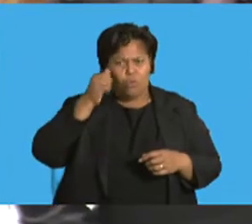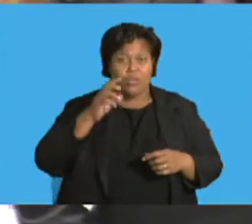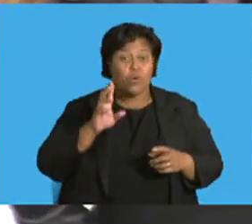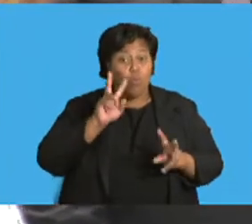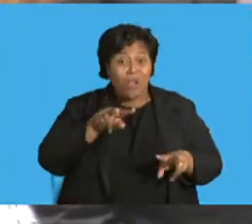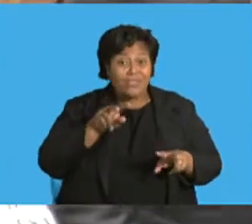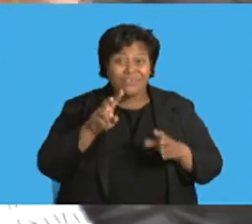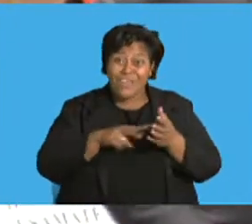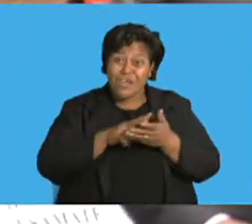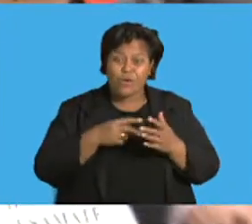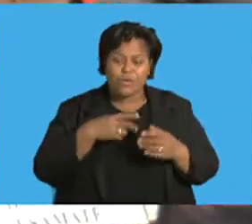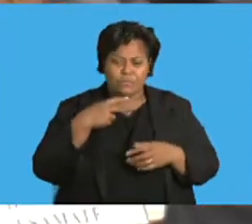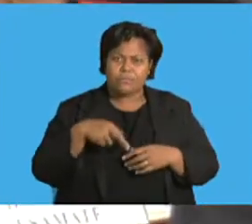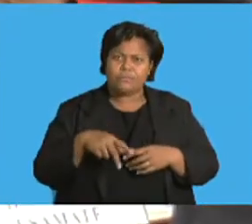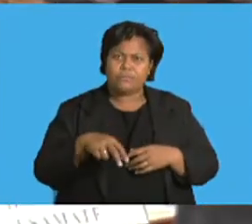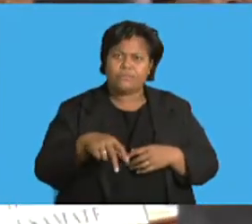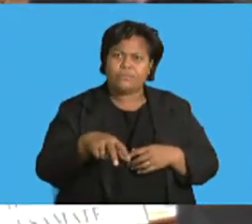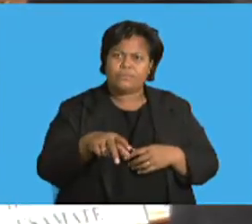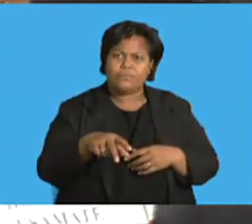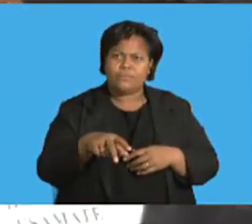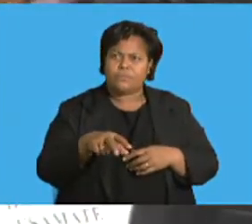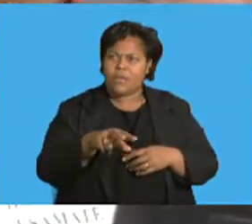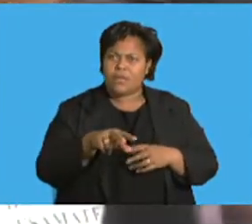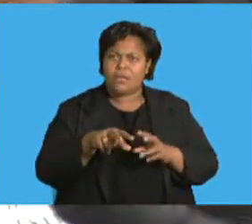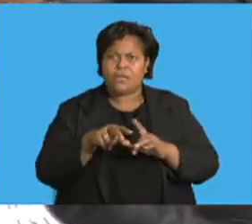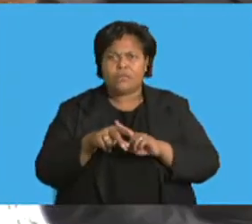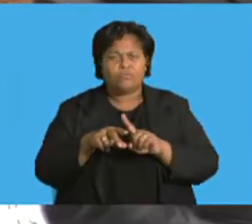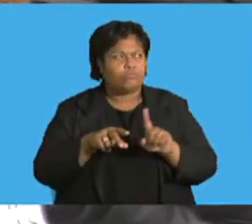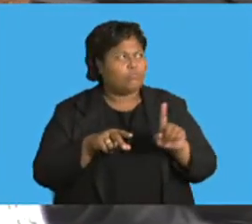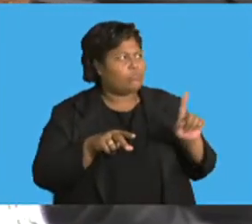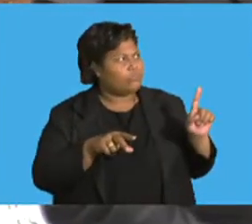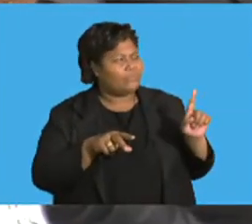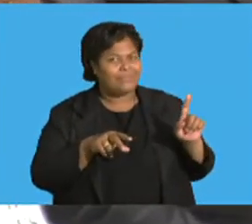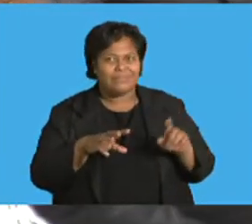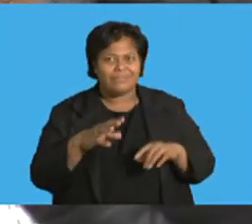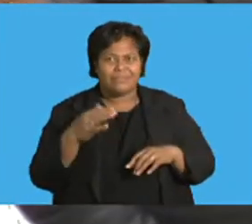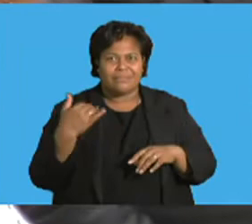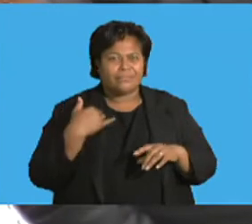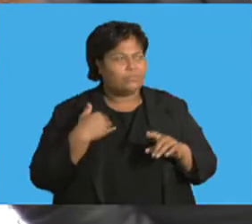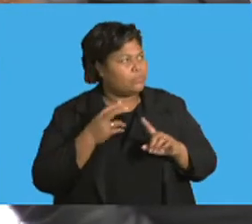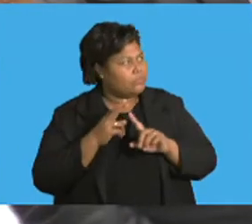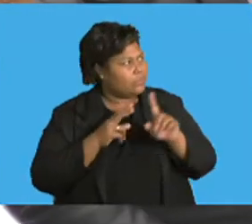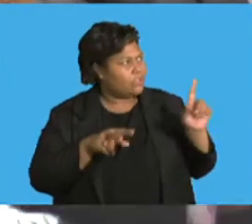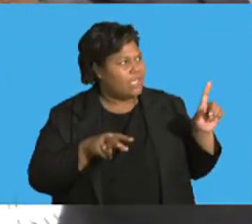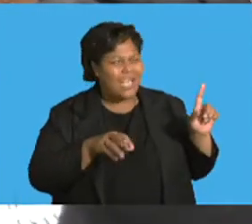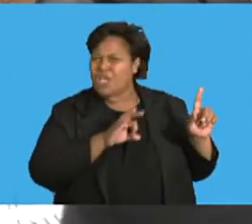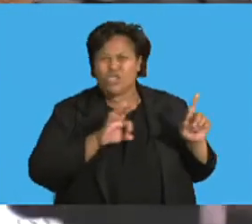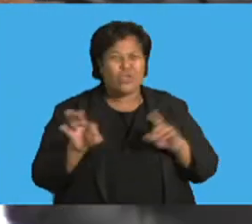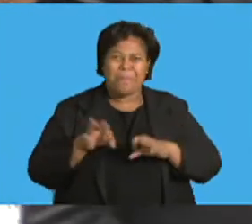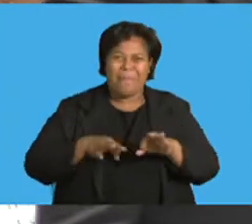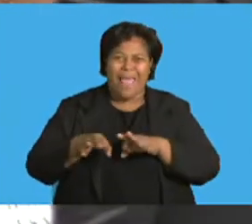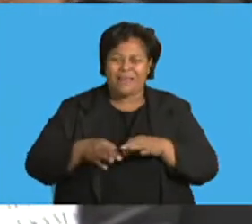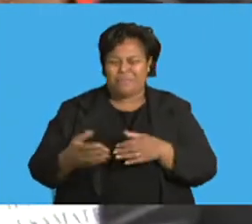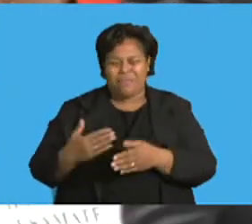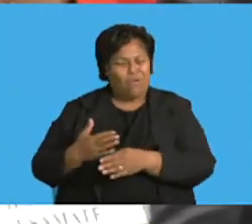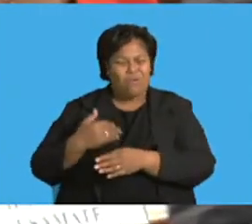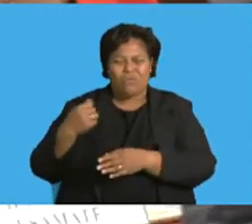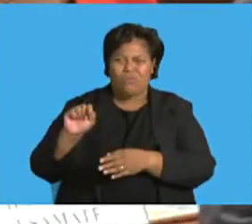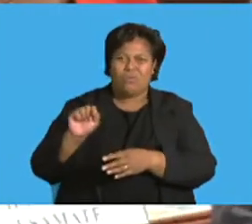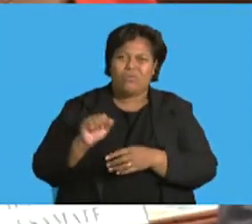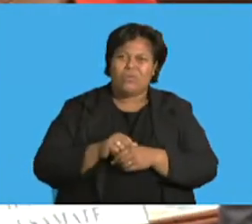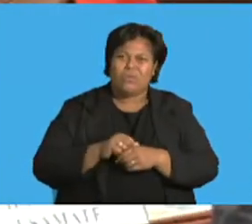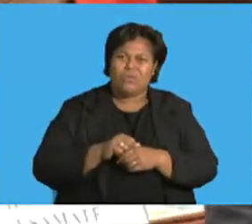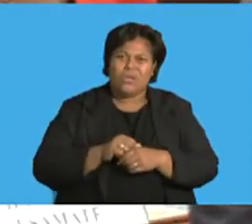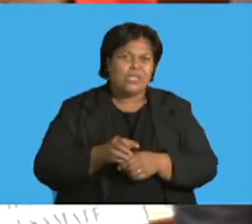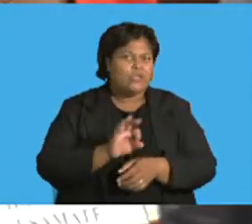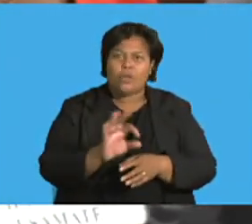the car, he's obviously something gained his attention, then his attention was diverted. It's not premeditated as made. It was spontaneous reaction. Spontaneous